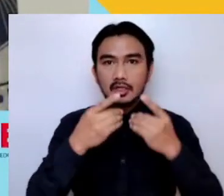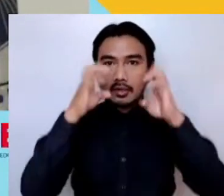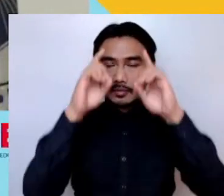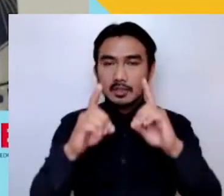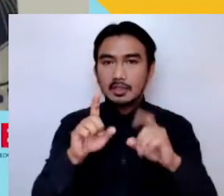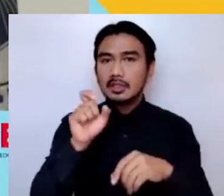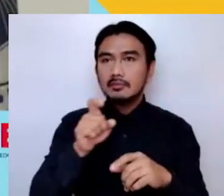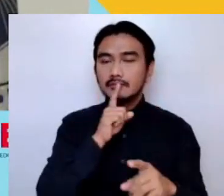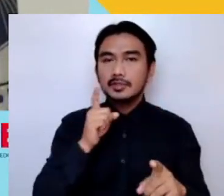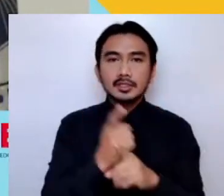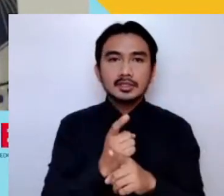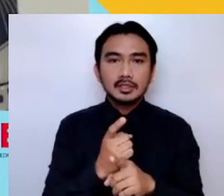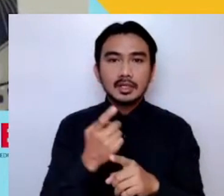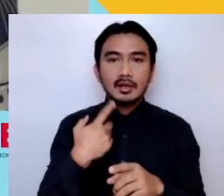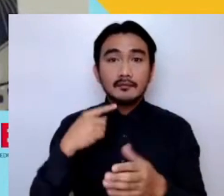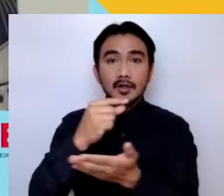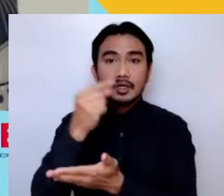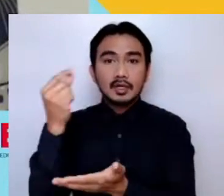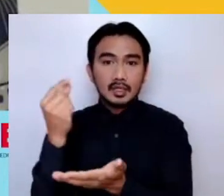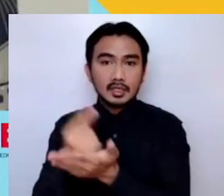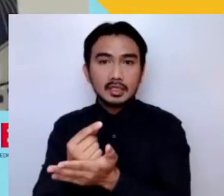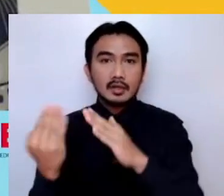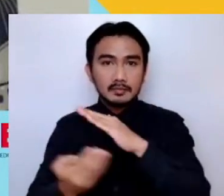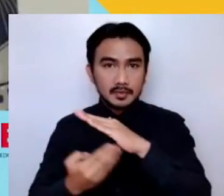that graduates of basic education